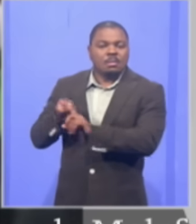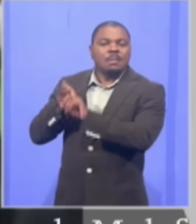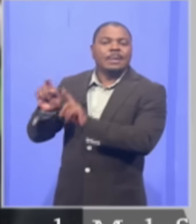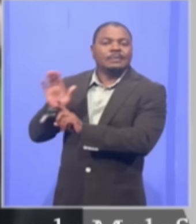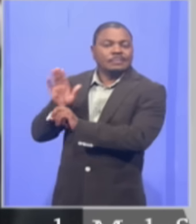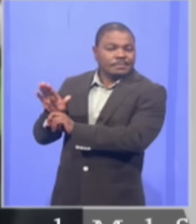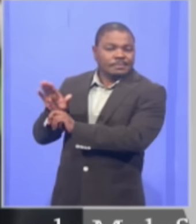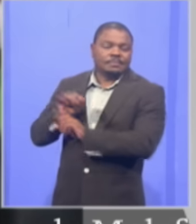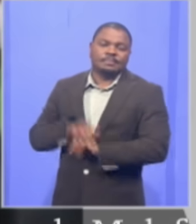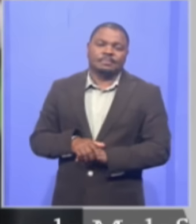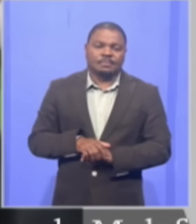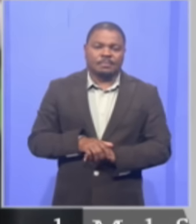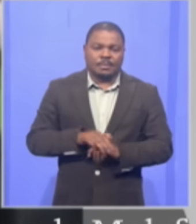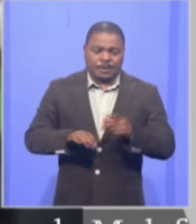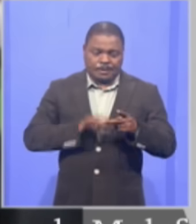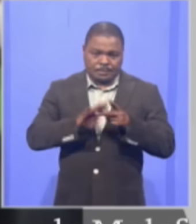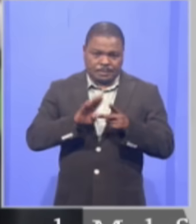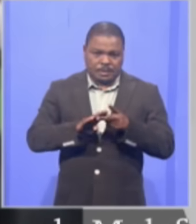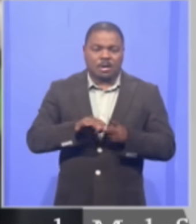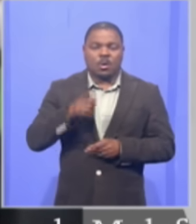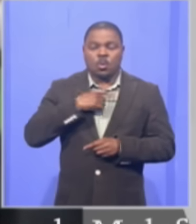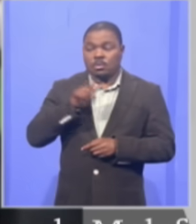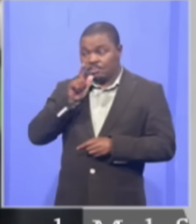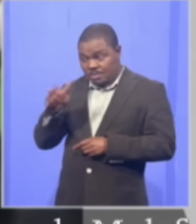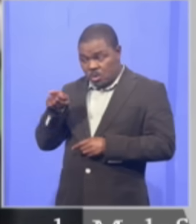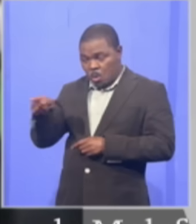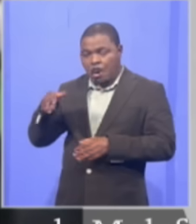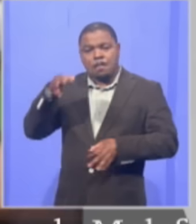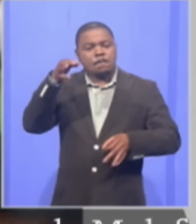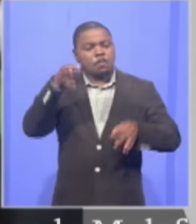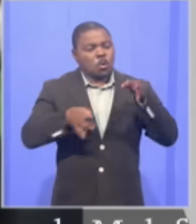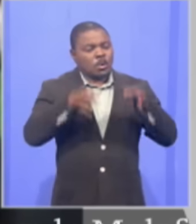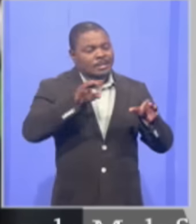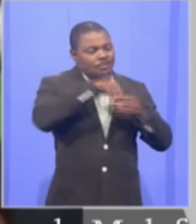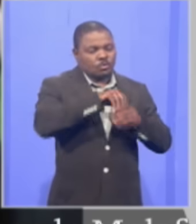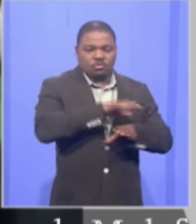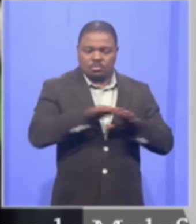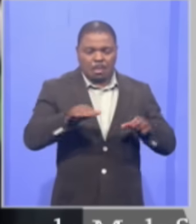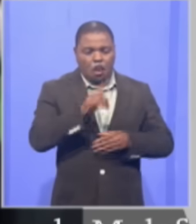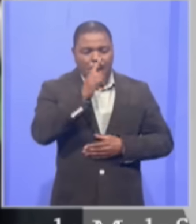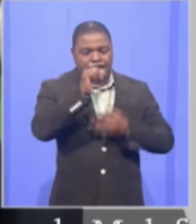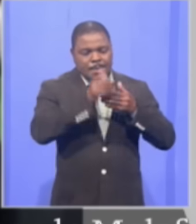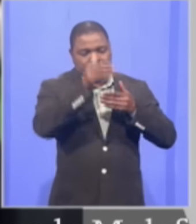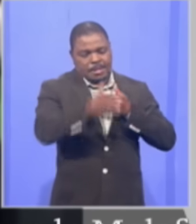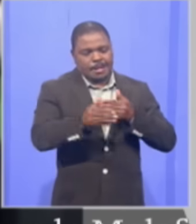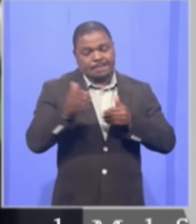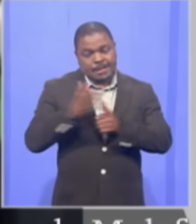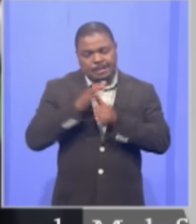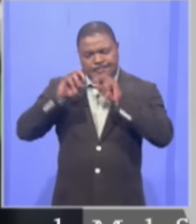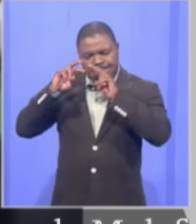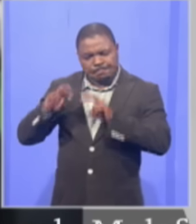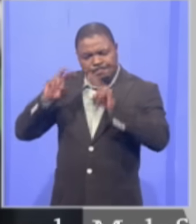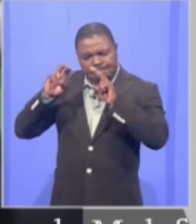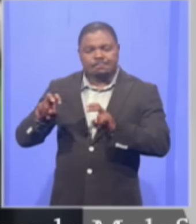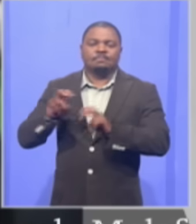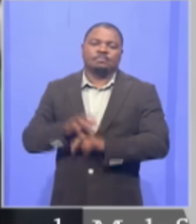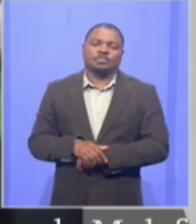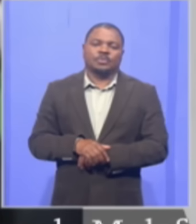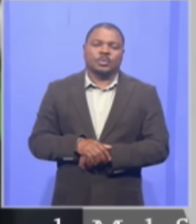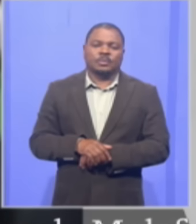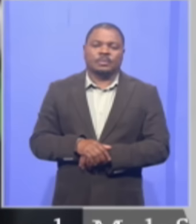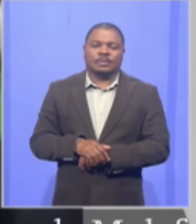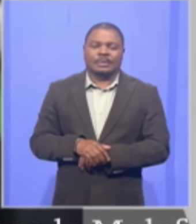I'm also going to tell him to stand back from politics for 1 month until the investigation is done.